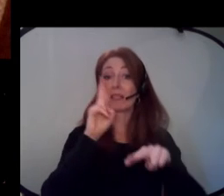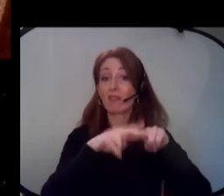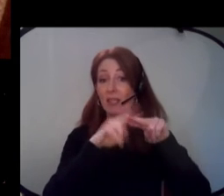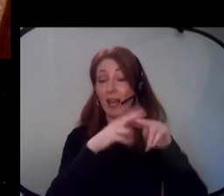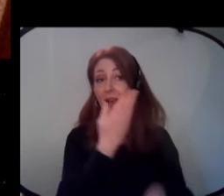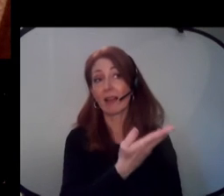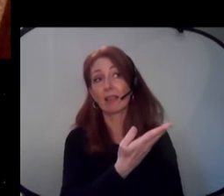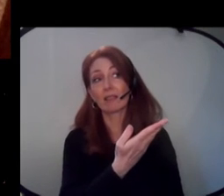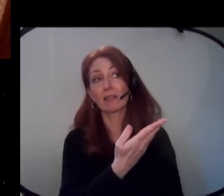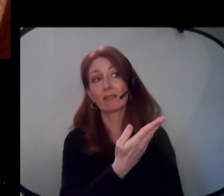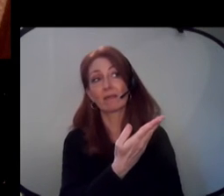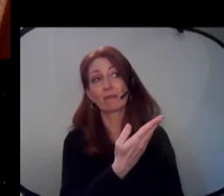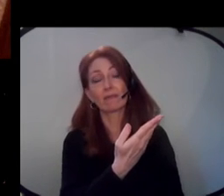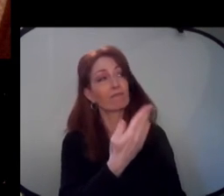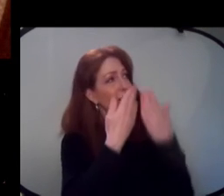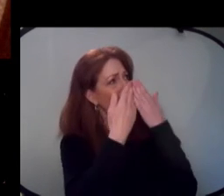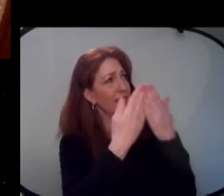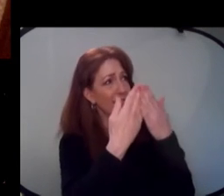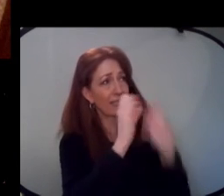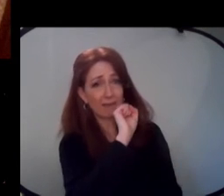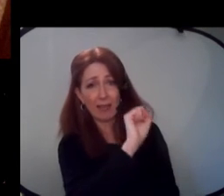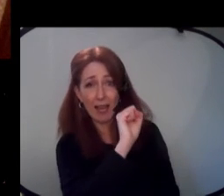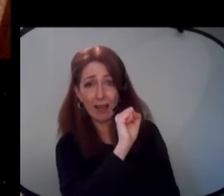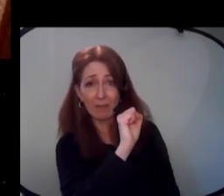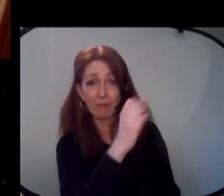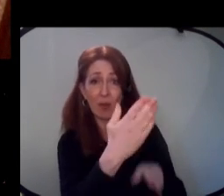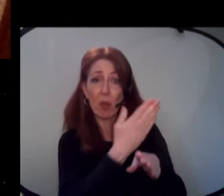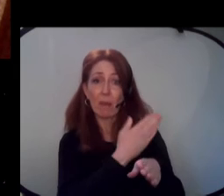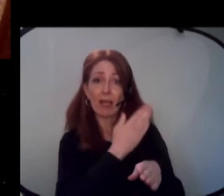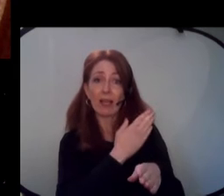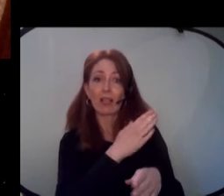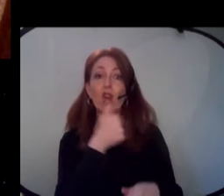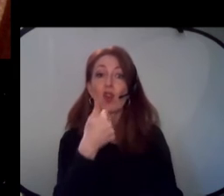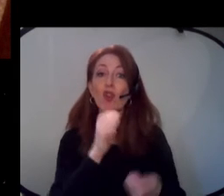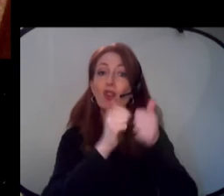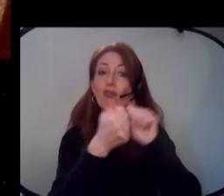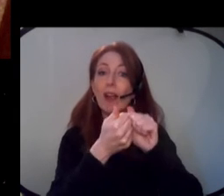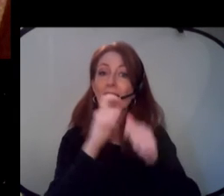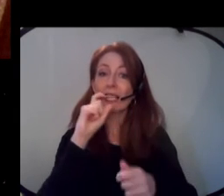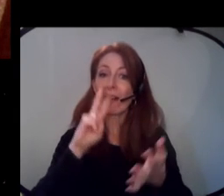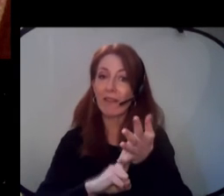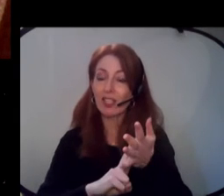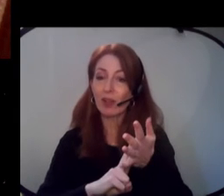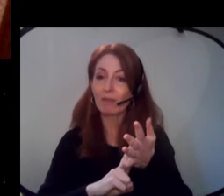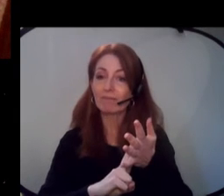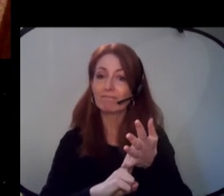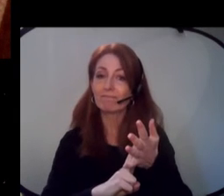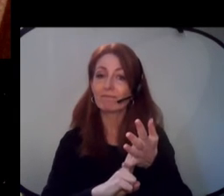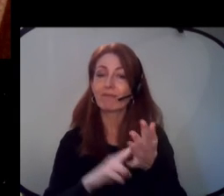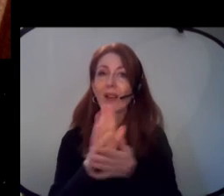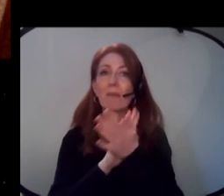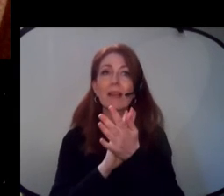whom she studied so much at the beginning of her career, he was a great friend of Caravaggio. And saw lots of his work.